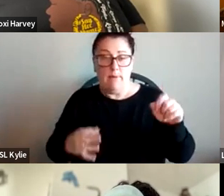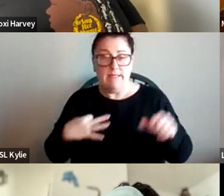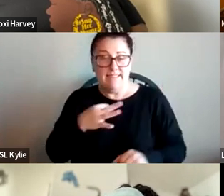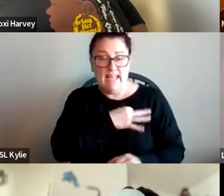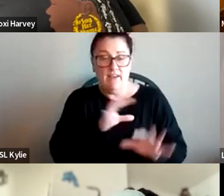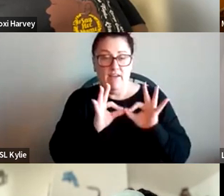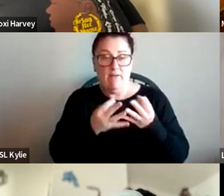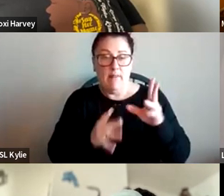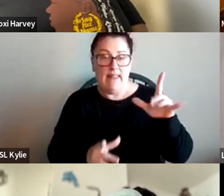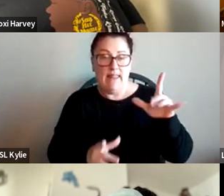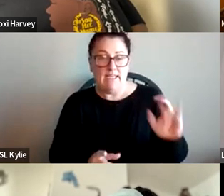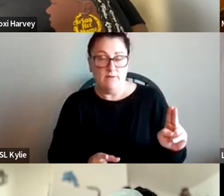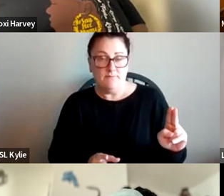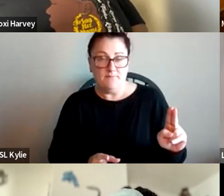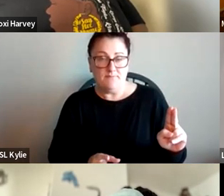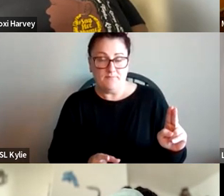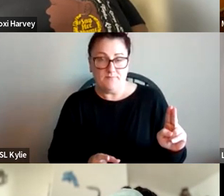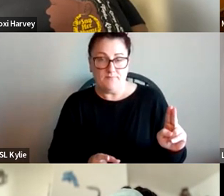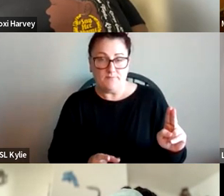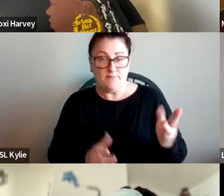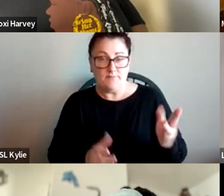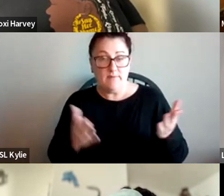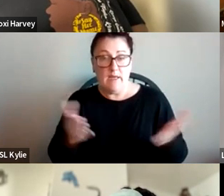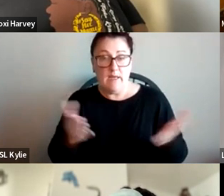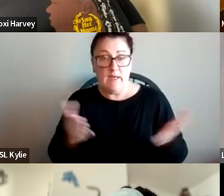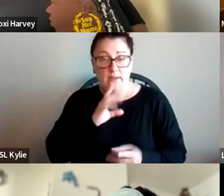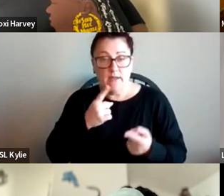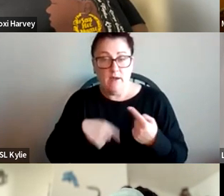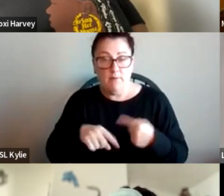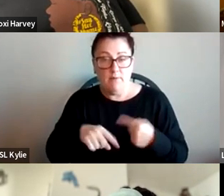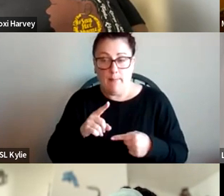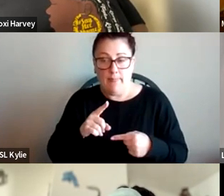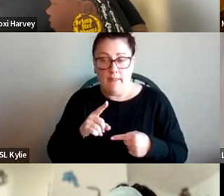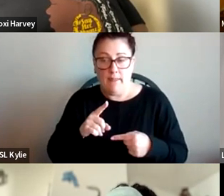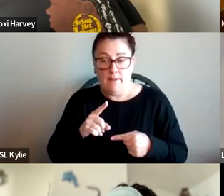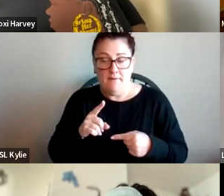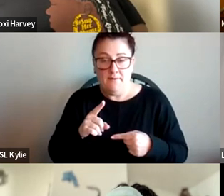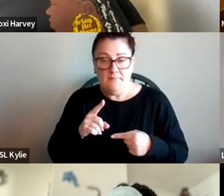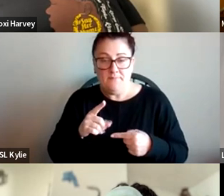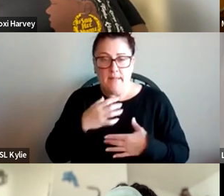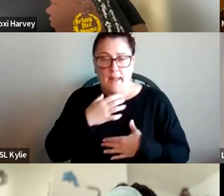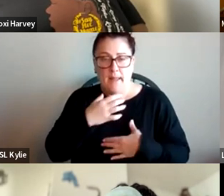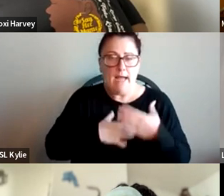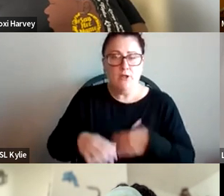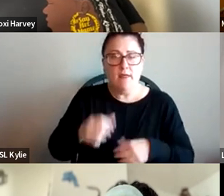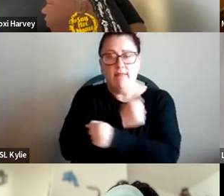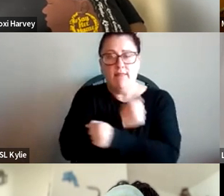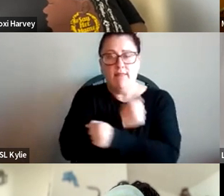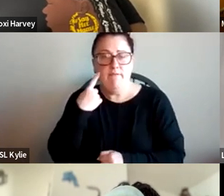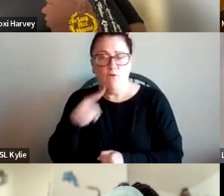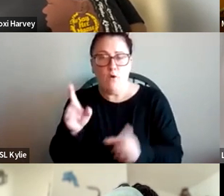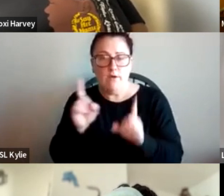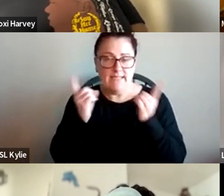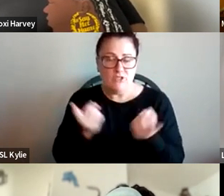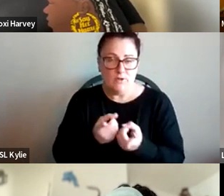family liaison. I'm here today to speak about just the passion and the love for the